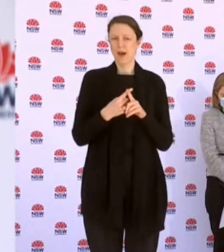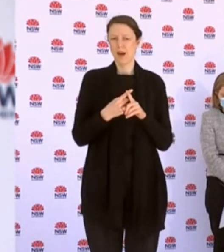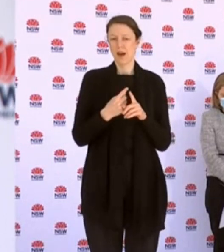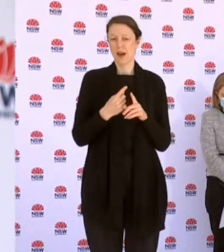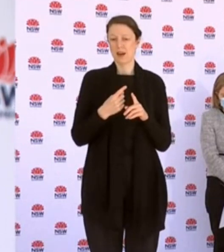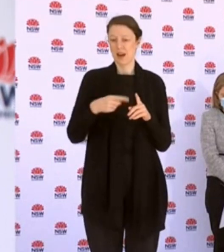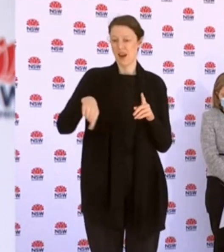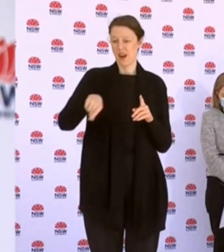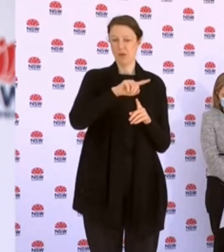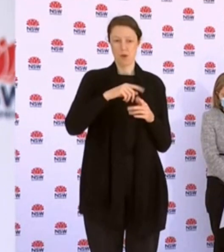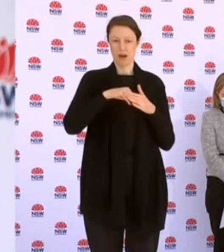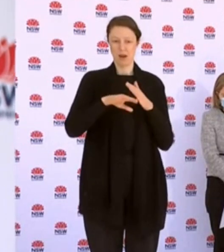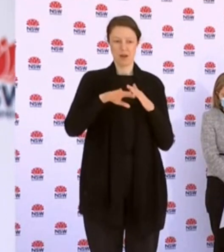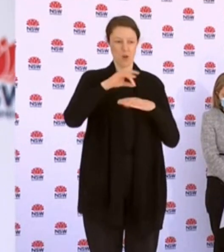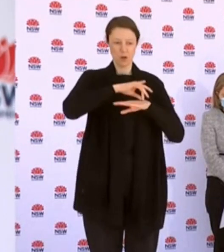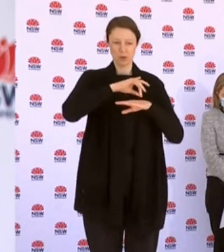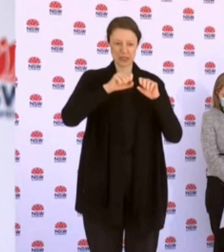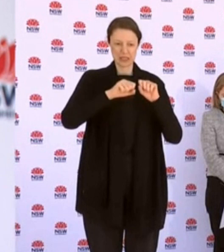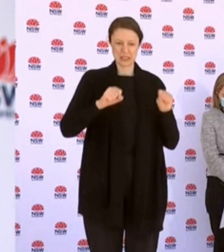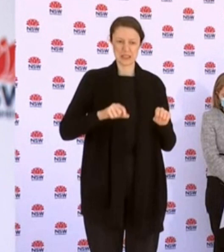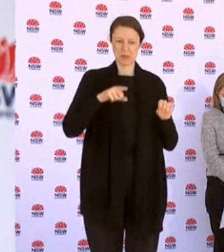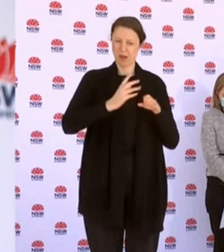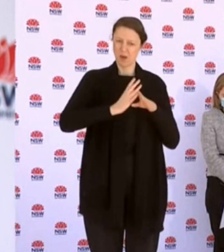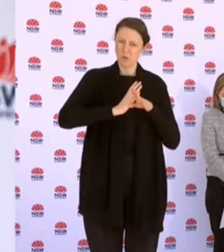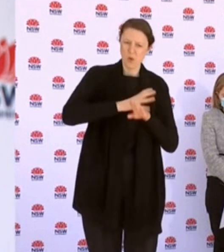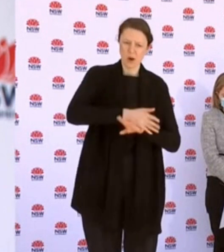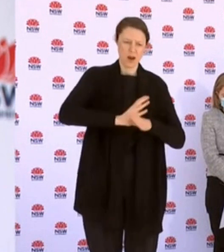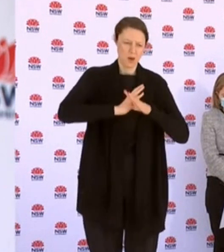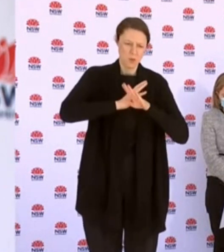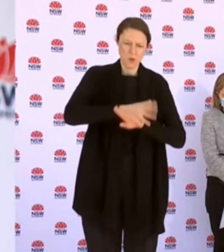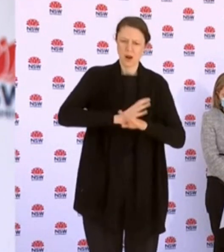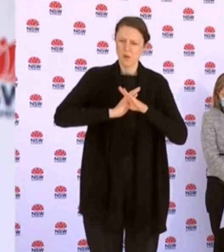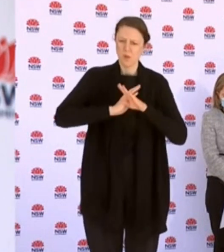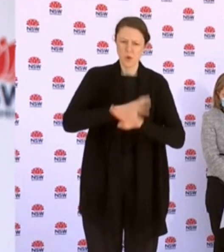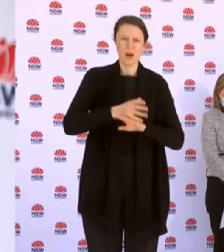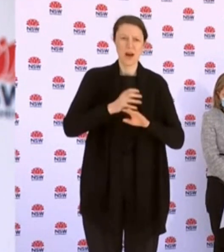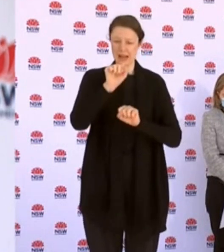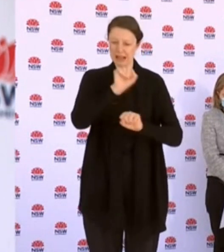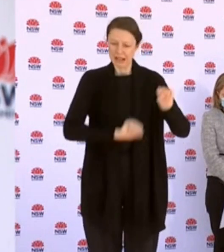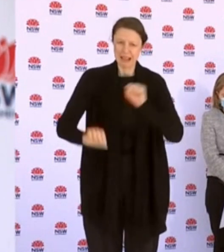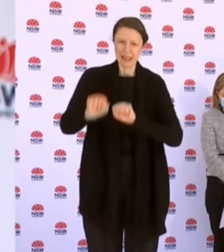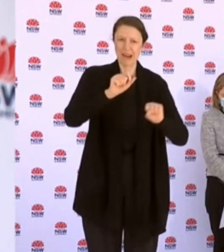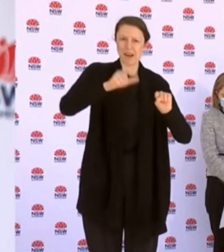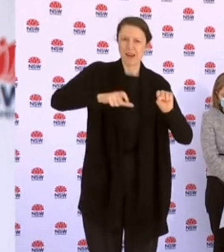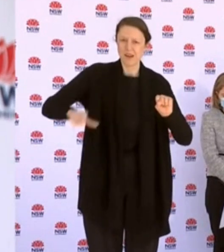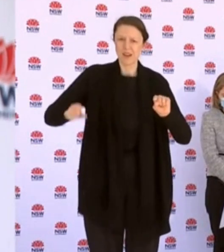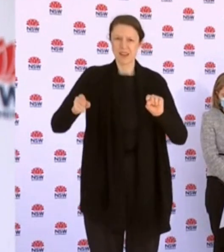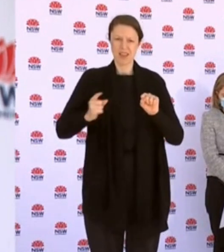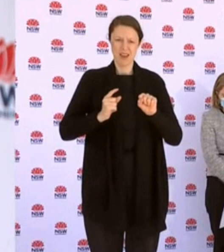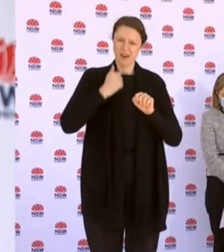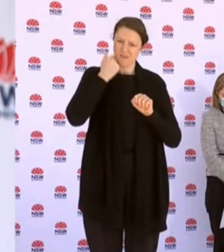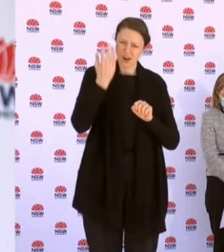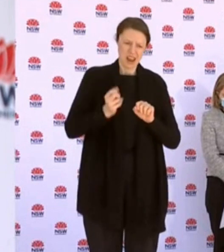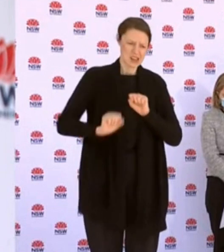in the hospital system, everybody in the health system is under pressure. Our cleaners are there putting themselves on the front line day after day, keeping our